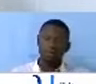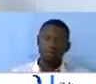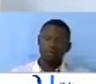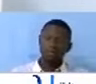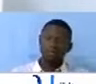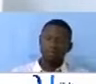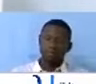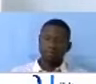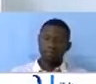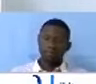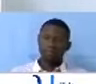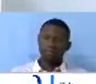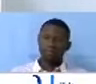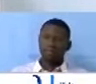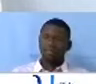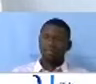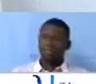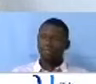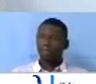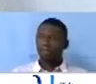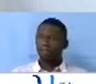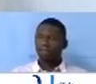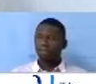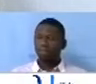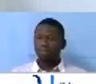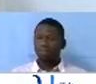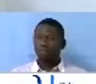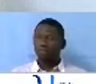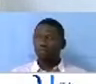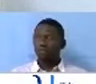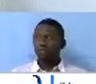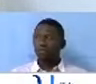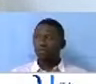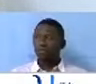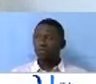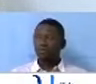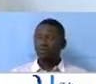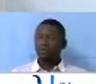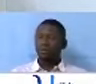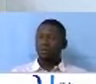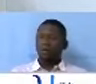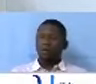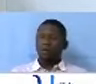the foreign services. You realize that